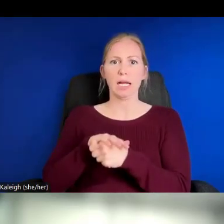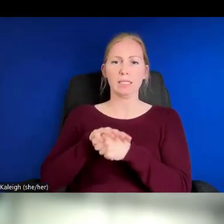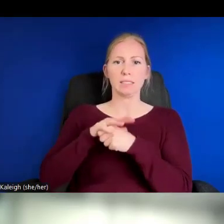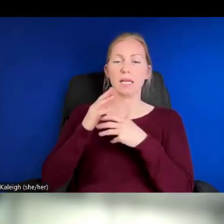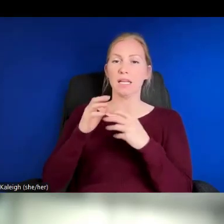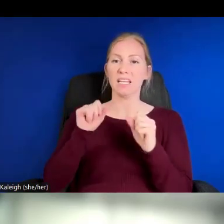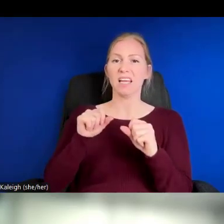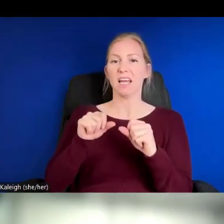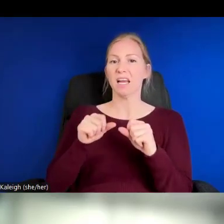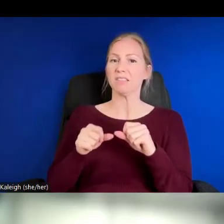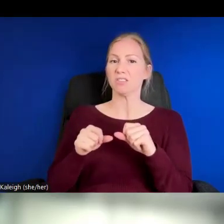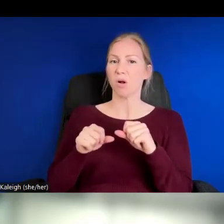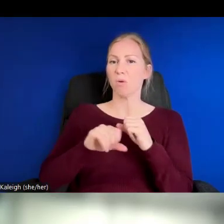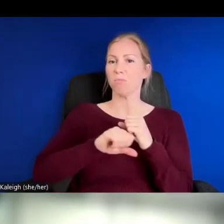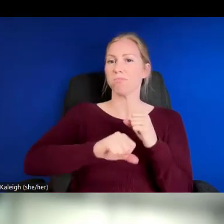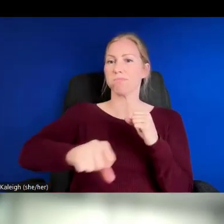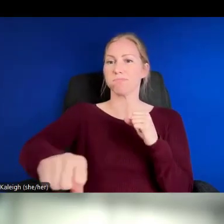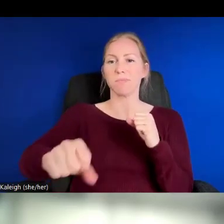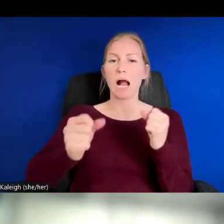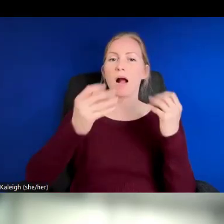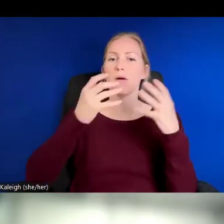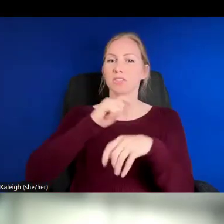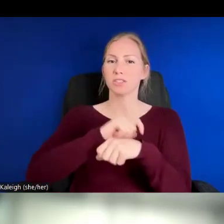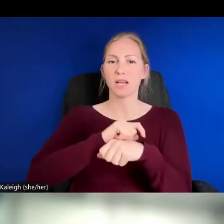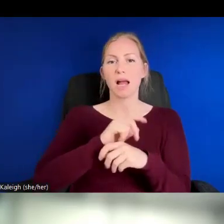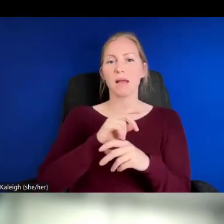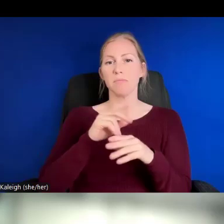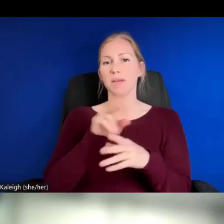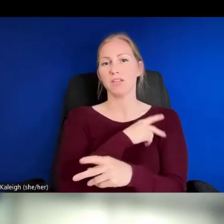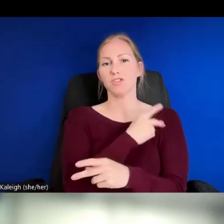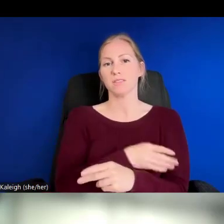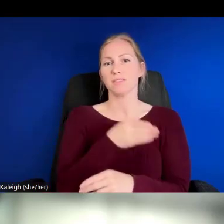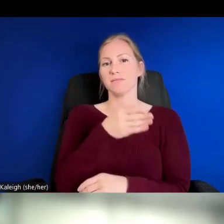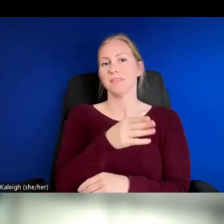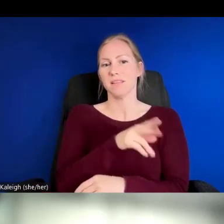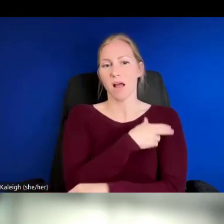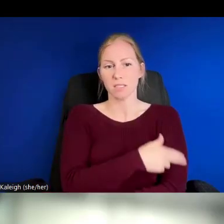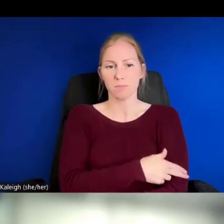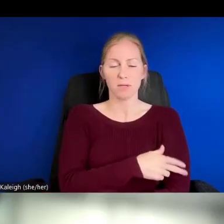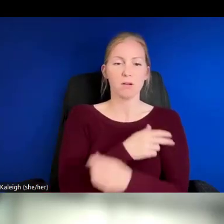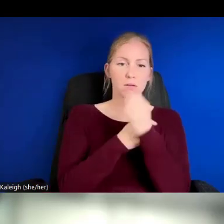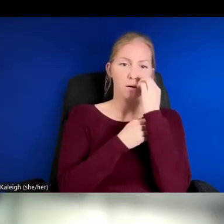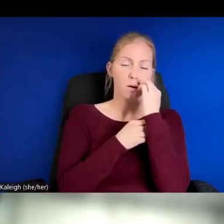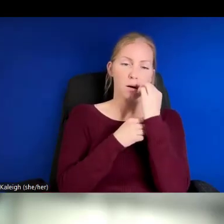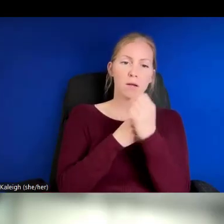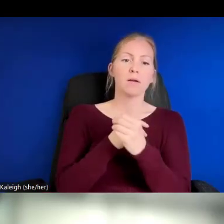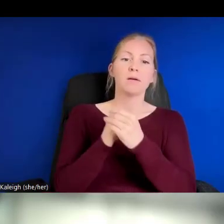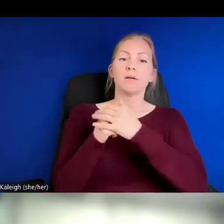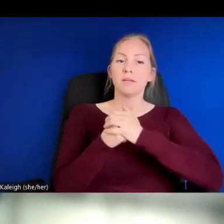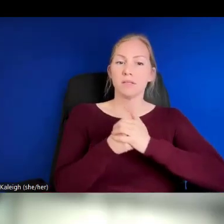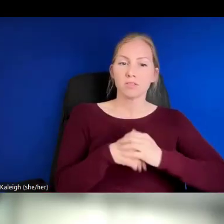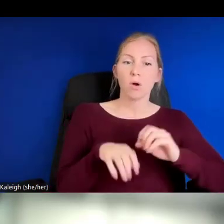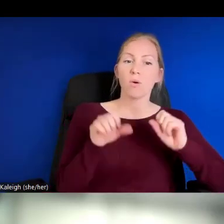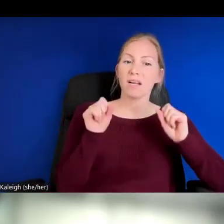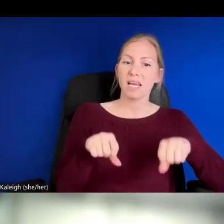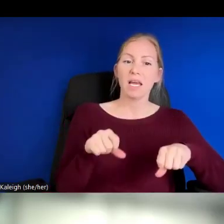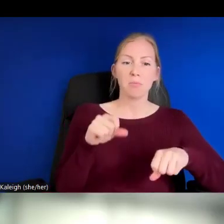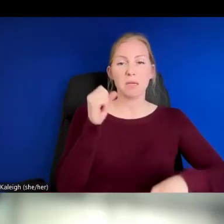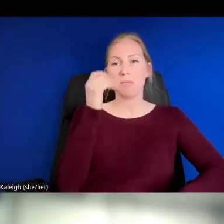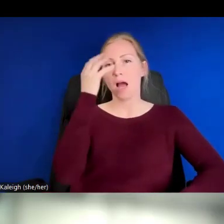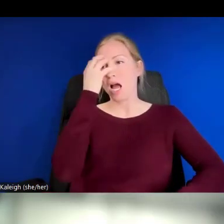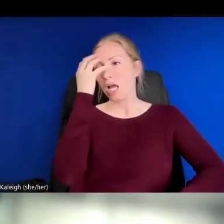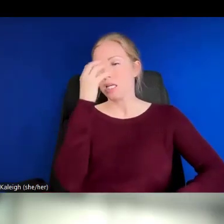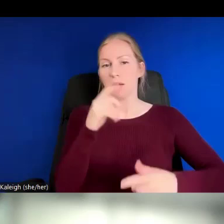hospital. Patients at Bridgewater have described seclusion to be mind-numbing, anxiety-provoking, and traumatic